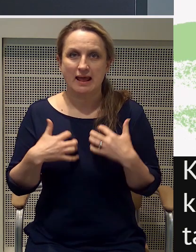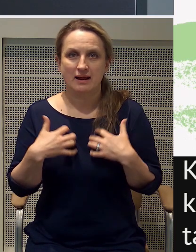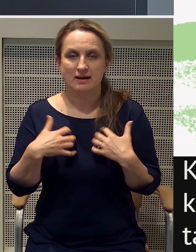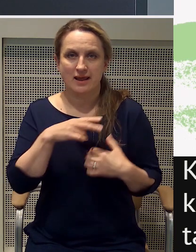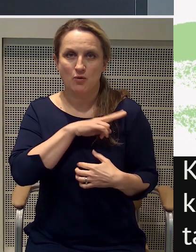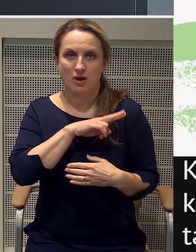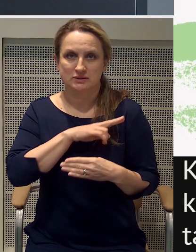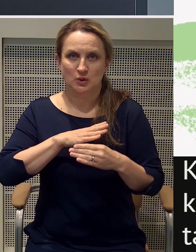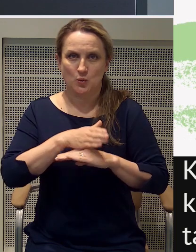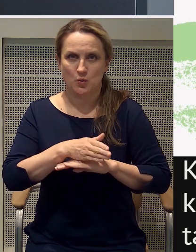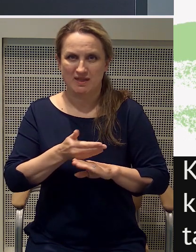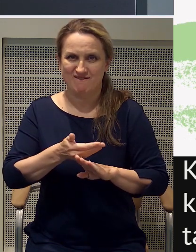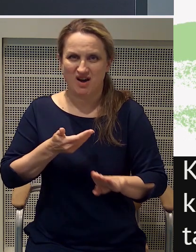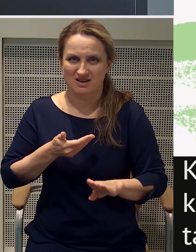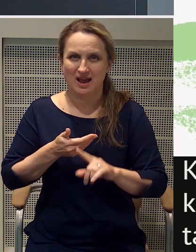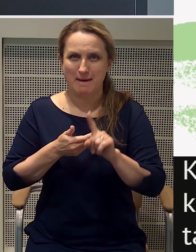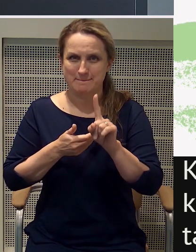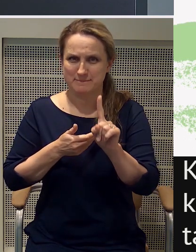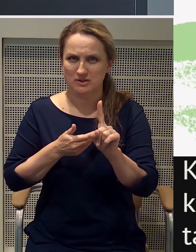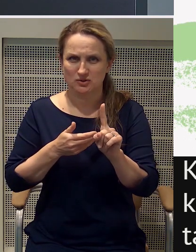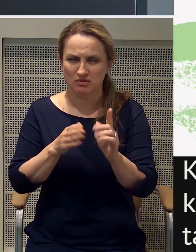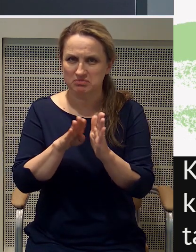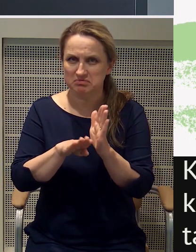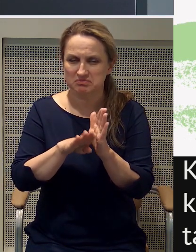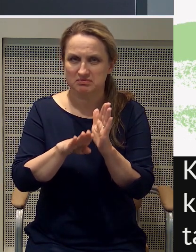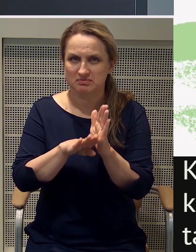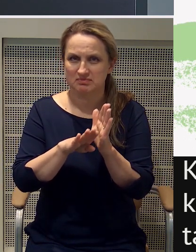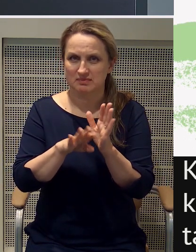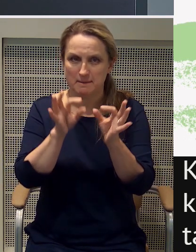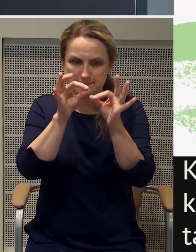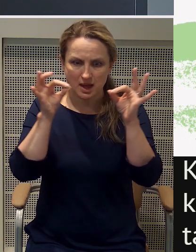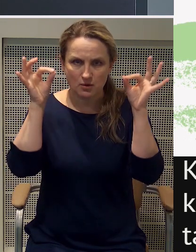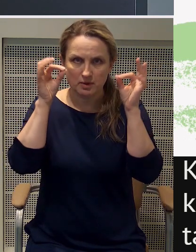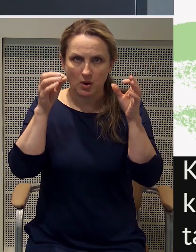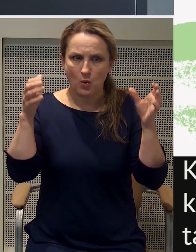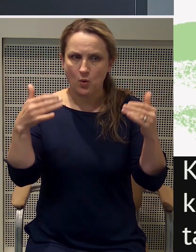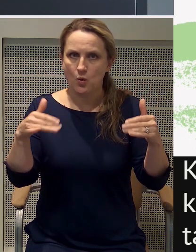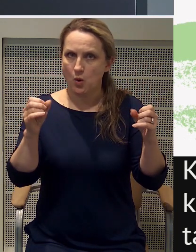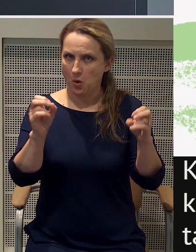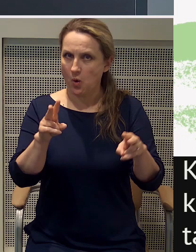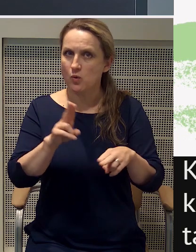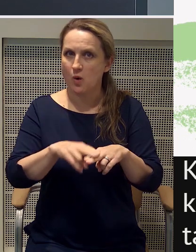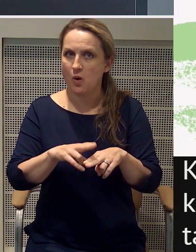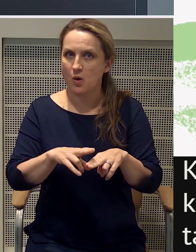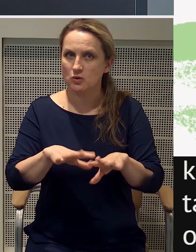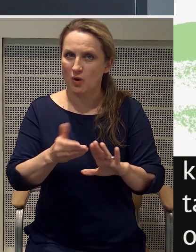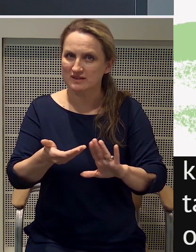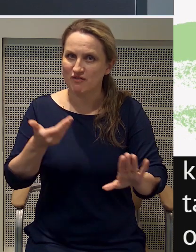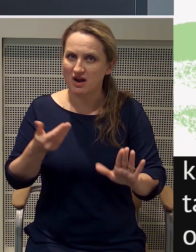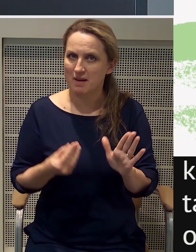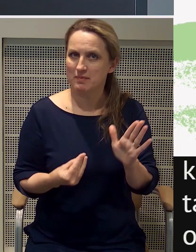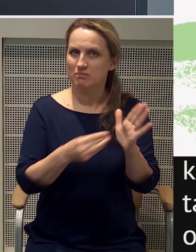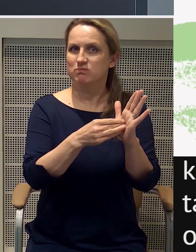quickly from the first phase to the child neurologist. These are signs that